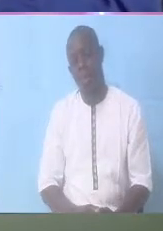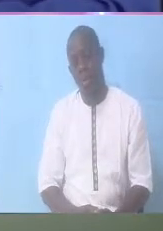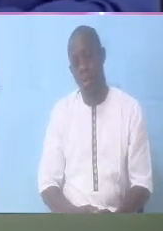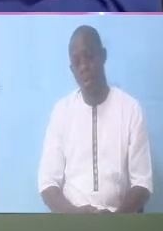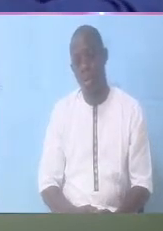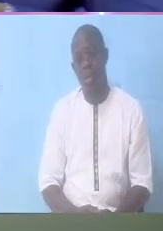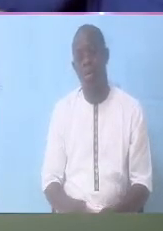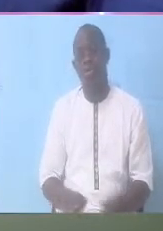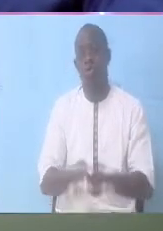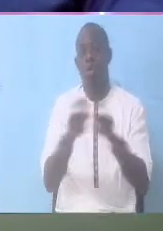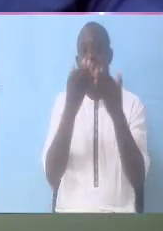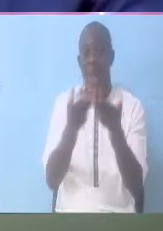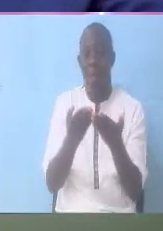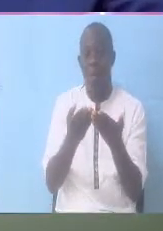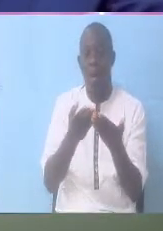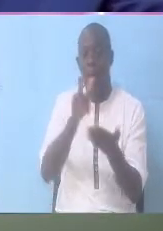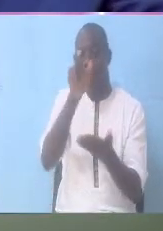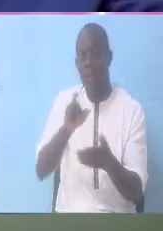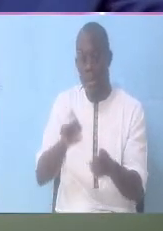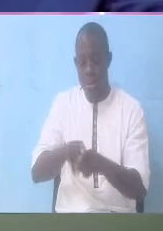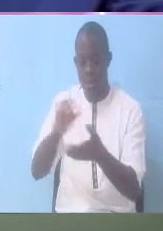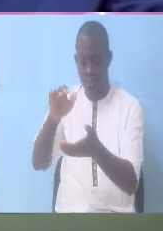So he took the list from them